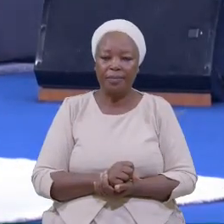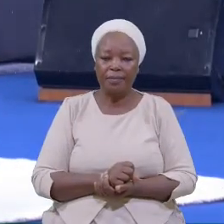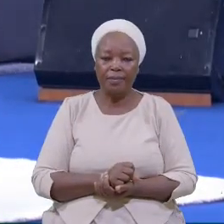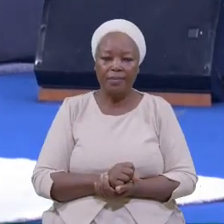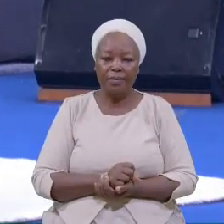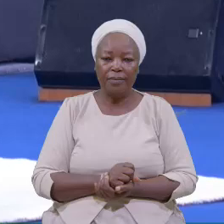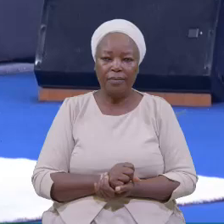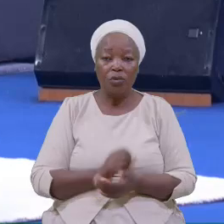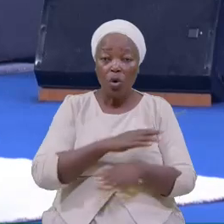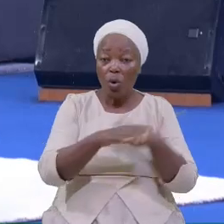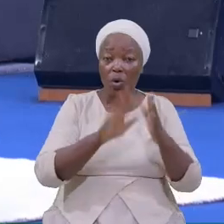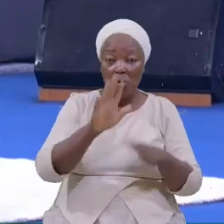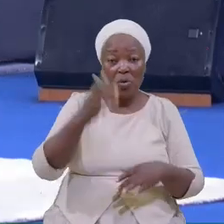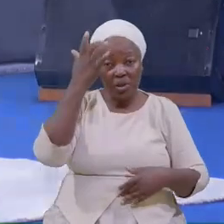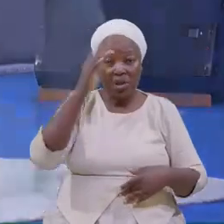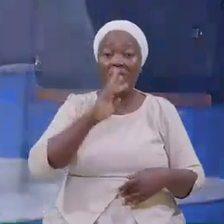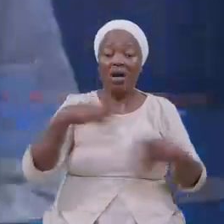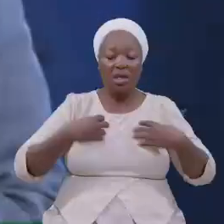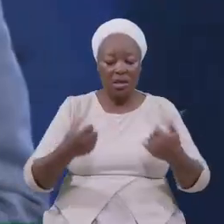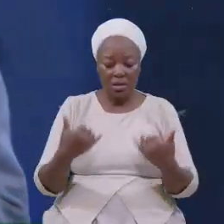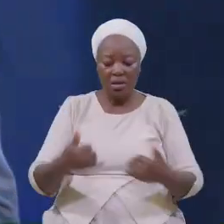All your sicknesses are healed tonight.